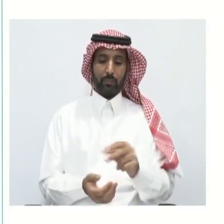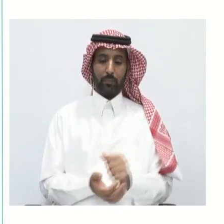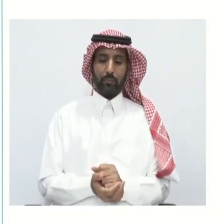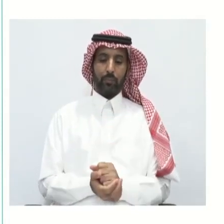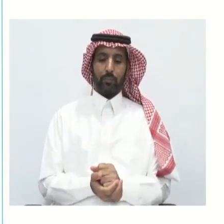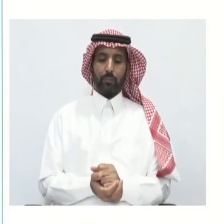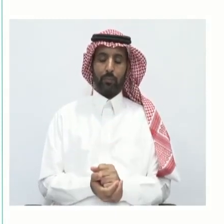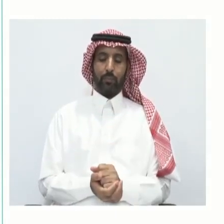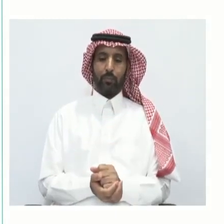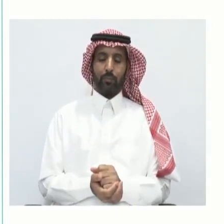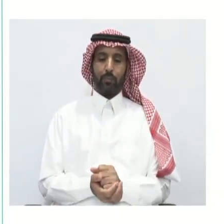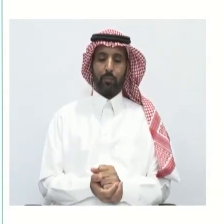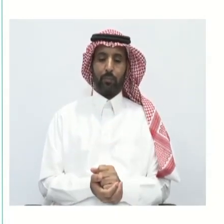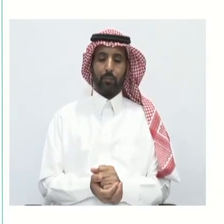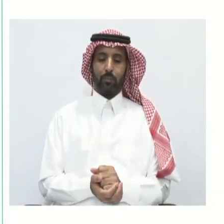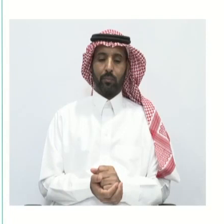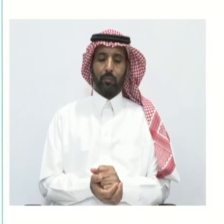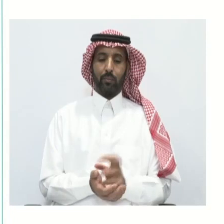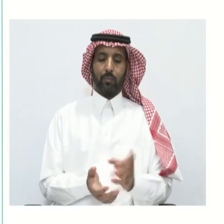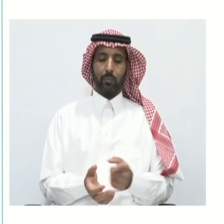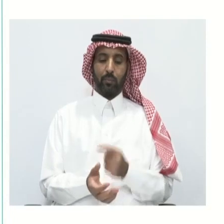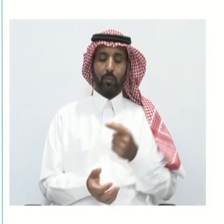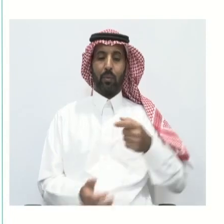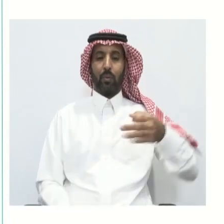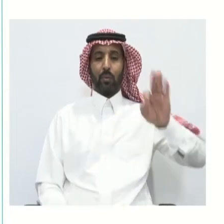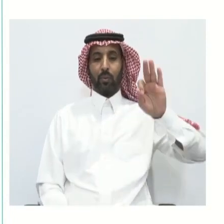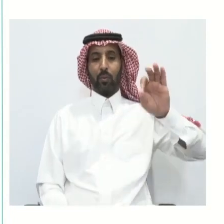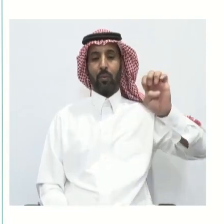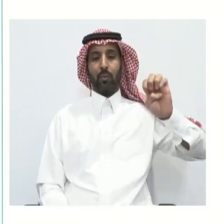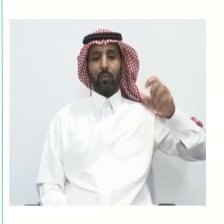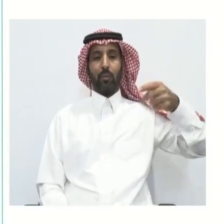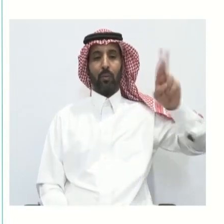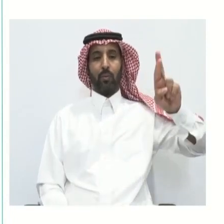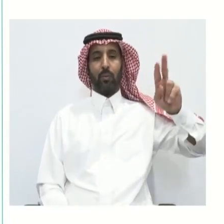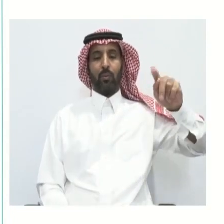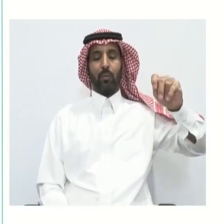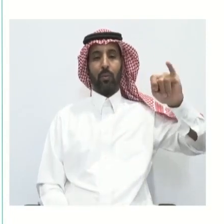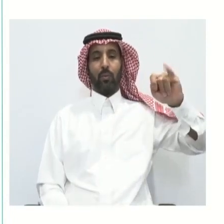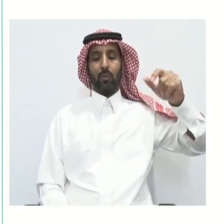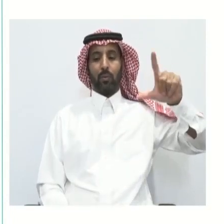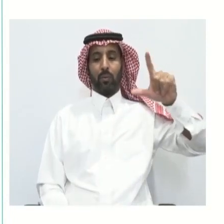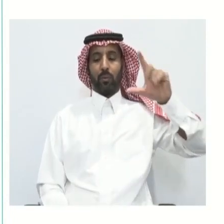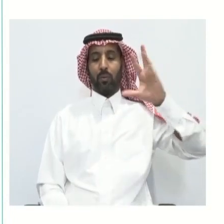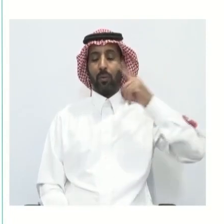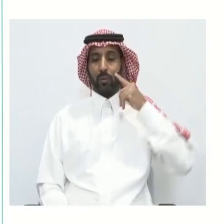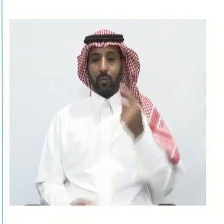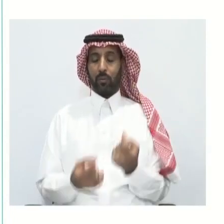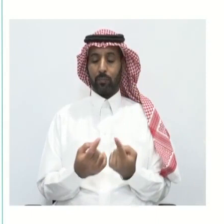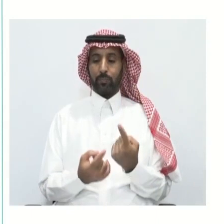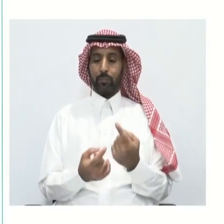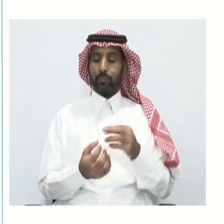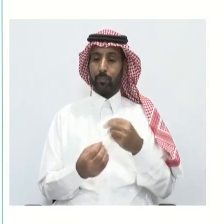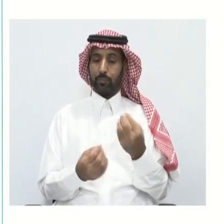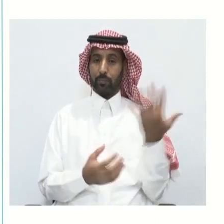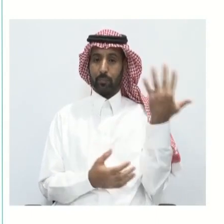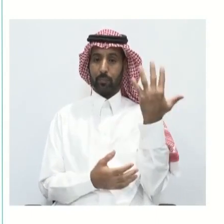Plains. Yes, very good. Fertile plains. It means that you can plant trees there. Fertile plains,